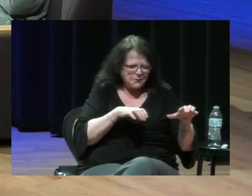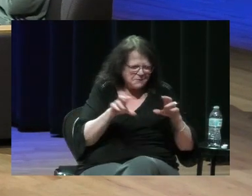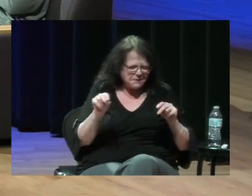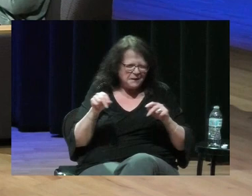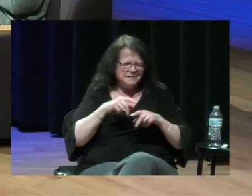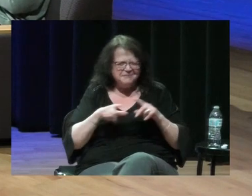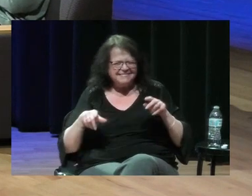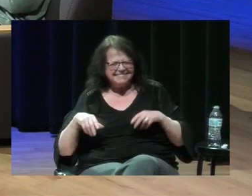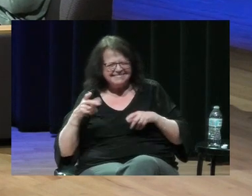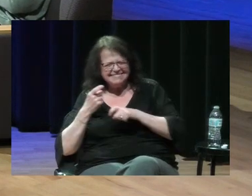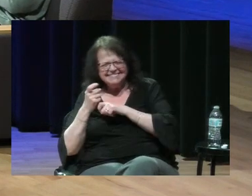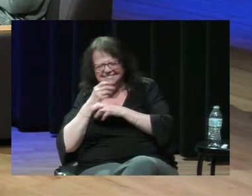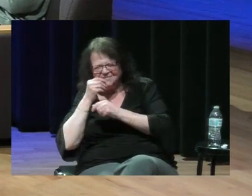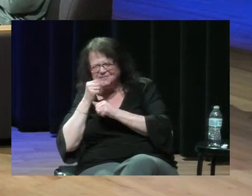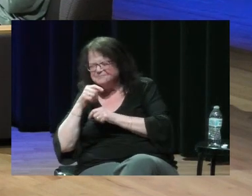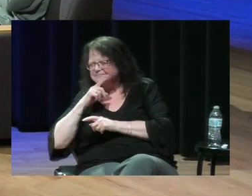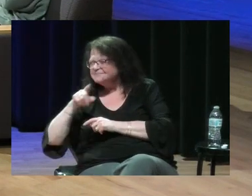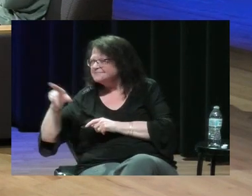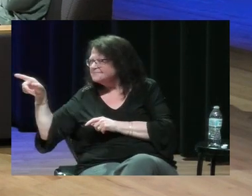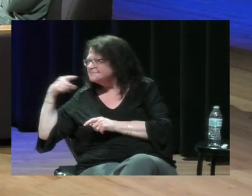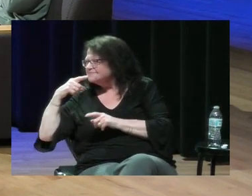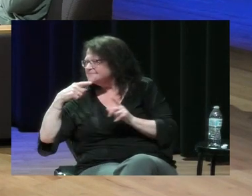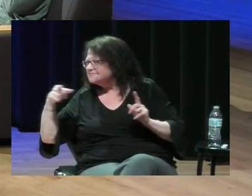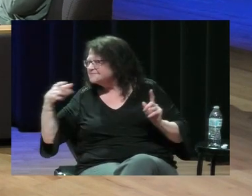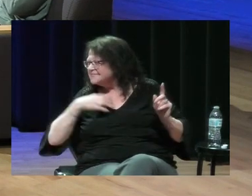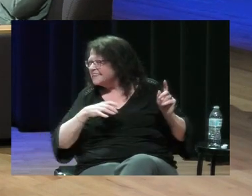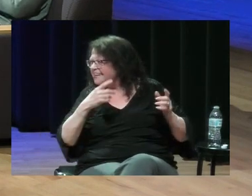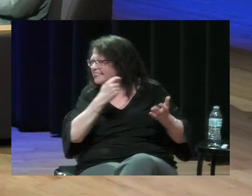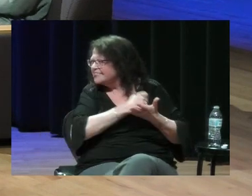I'm relieved by the posture switch there at the end. Yeah.